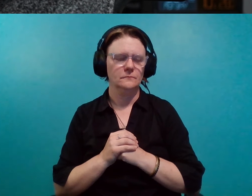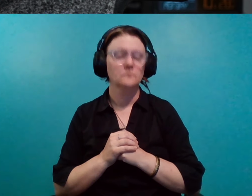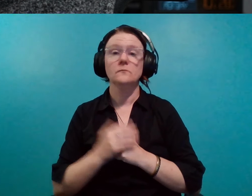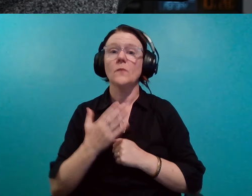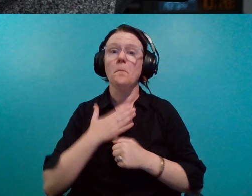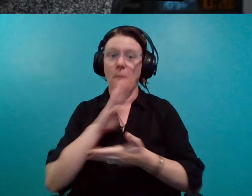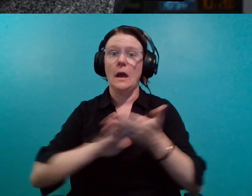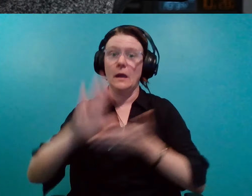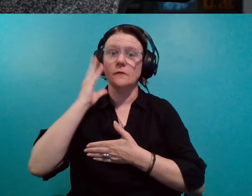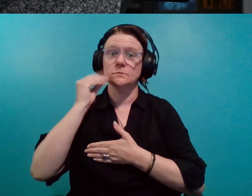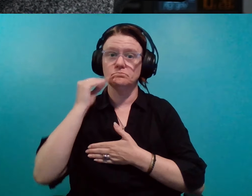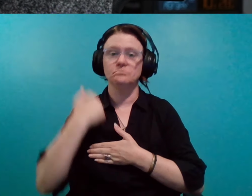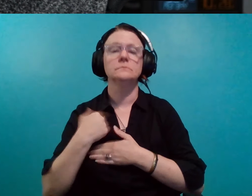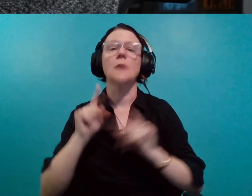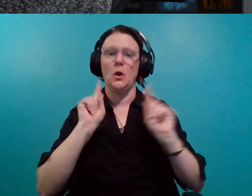going